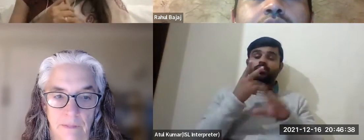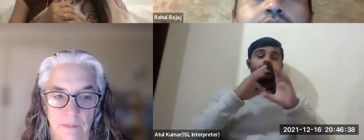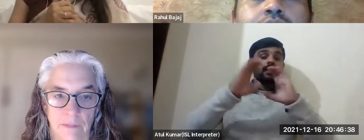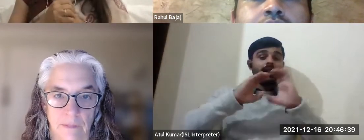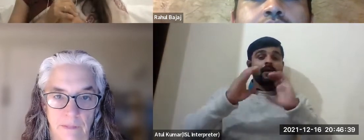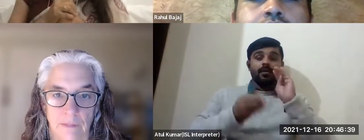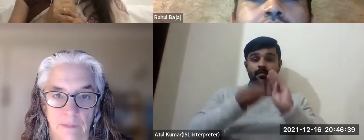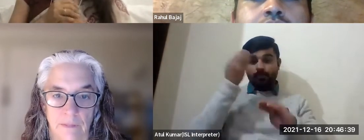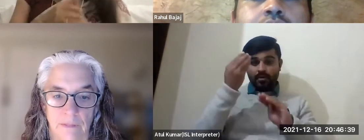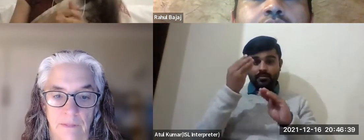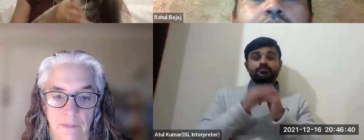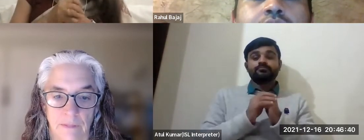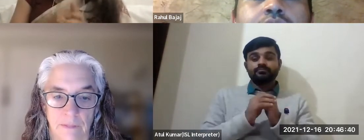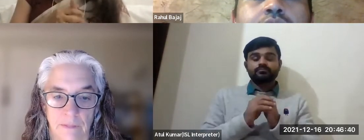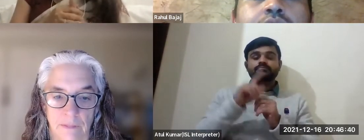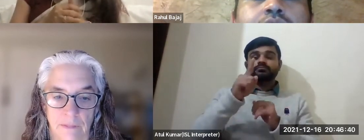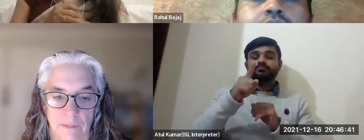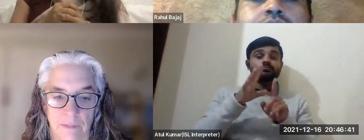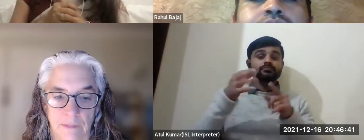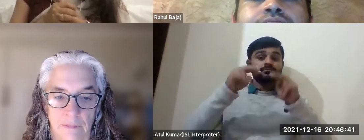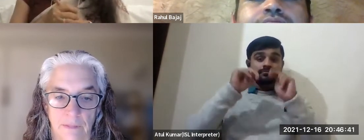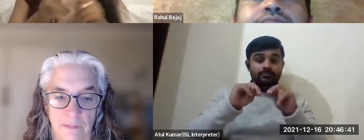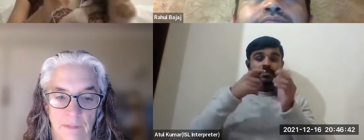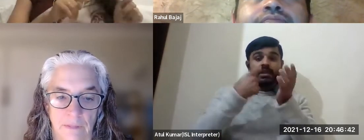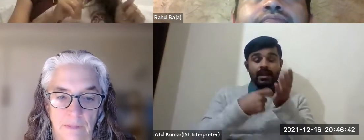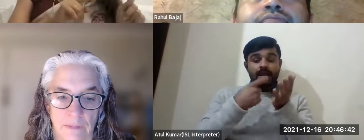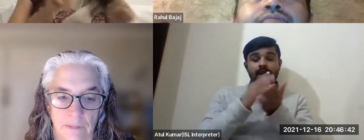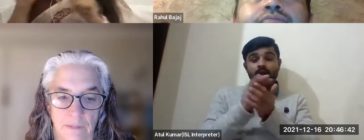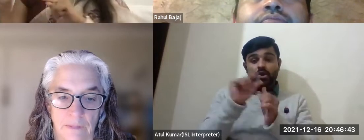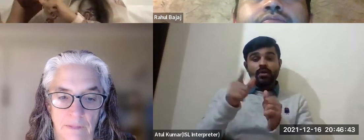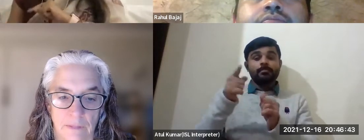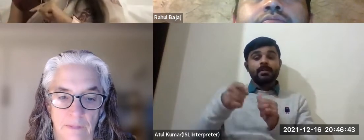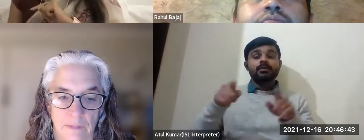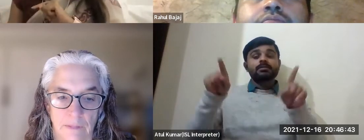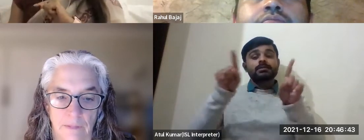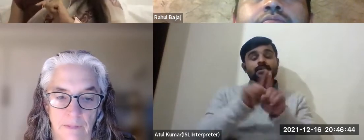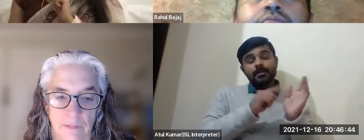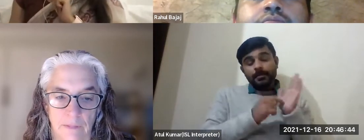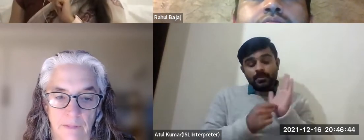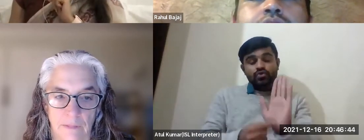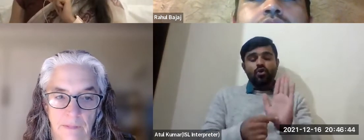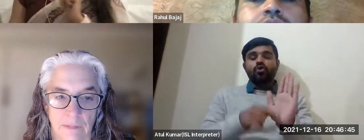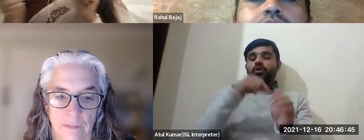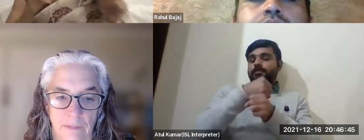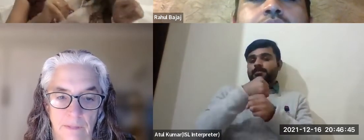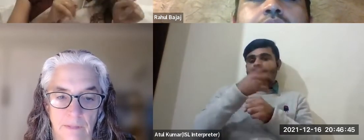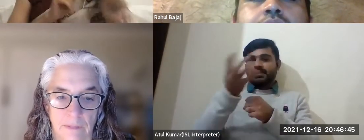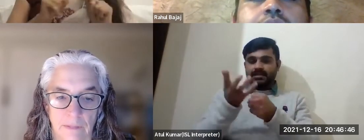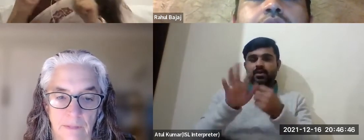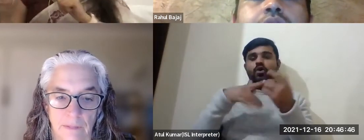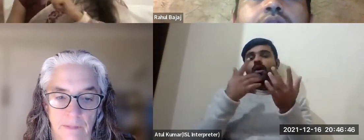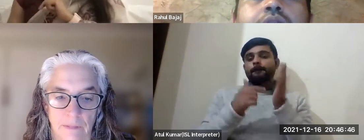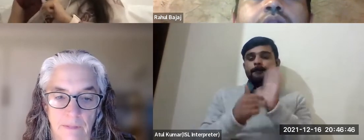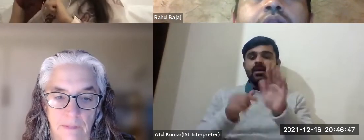more. And I think the one thing we do need to do, Rahul, is we need to be on the mainstream stage, right? We need to be